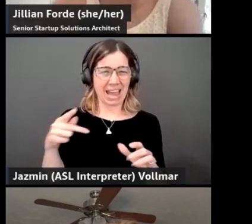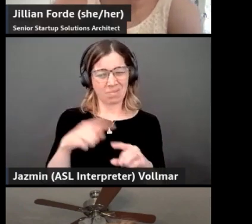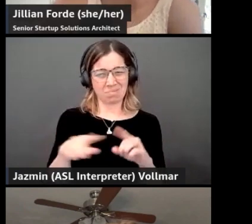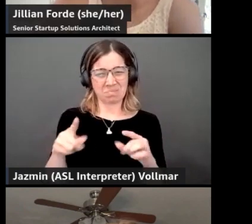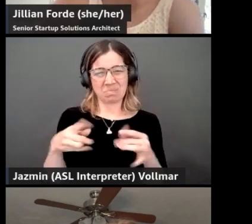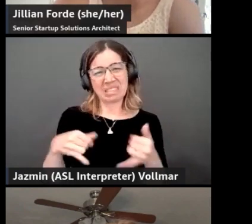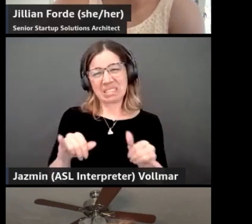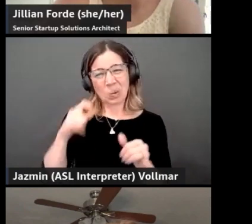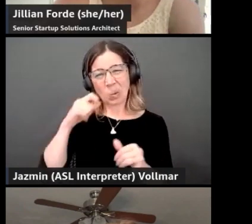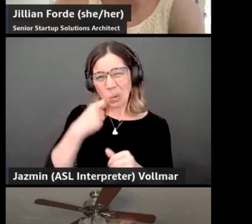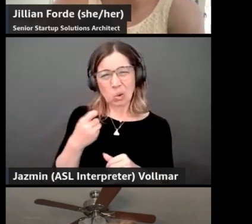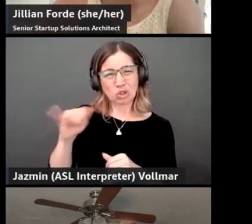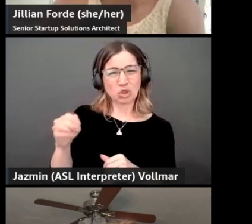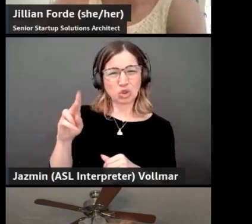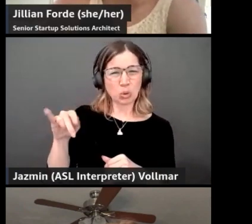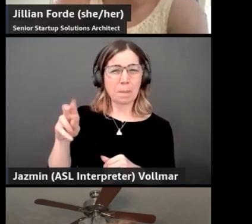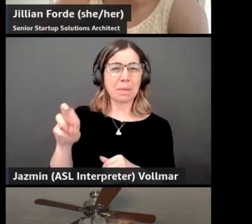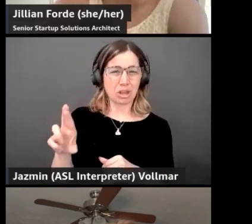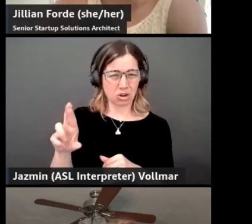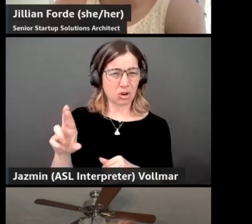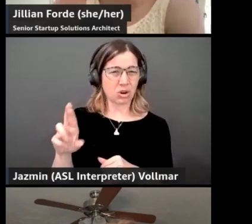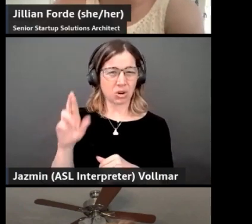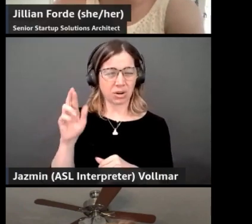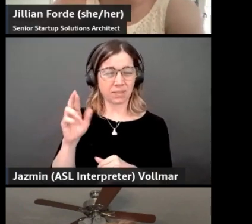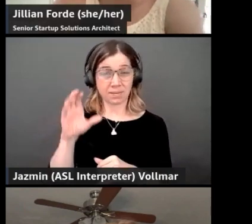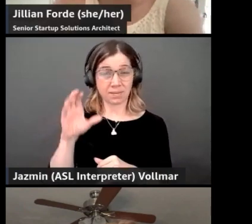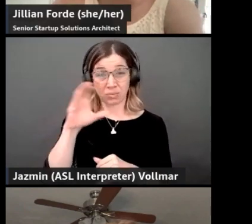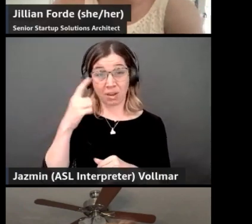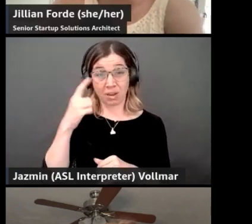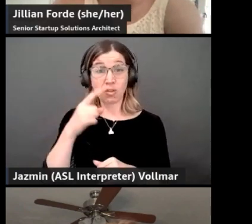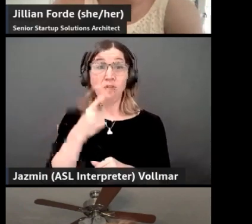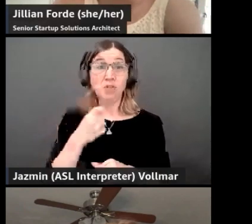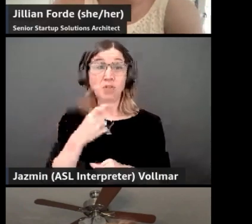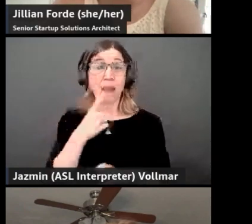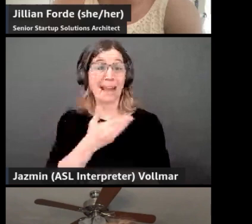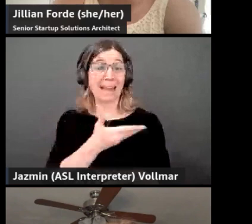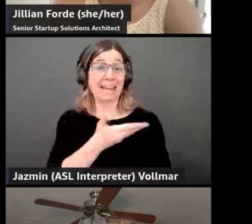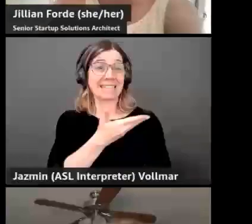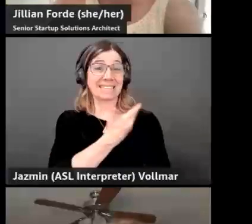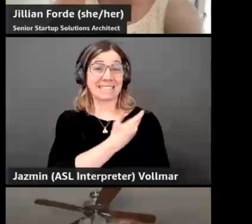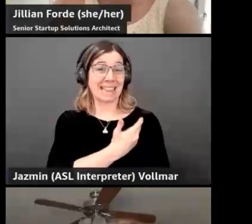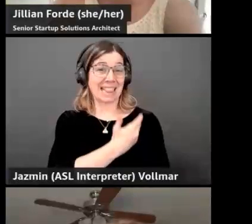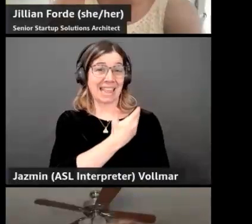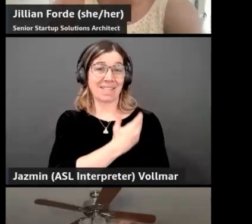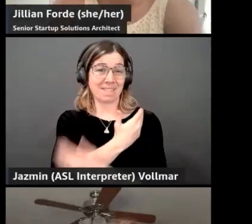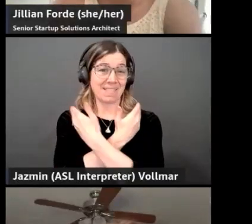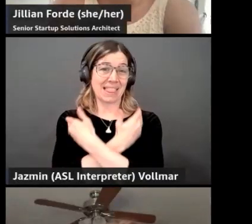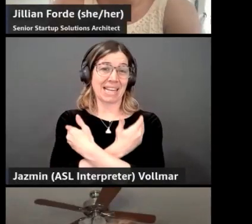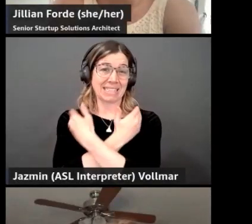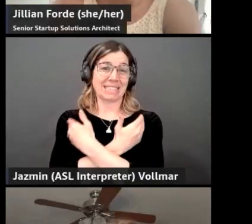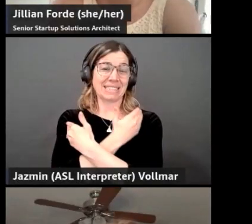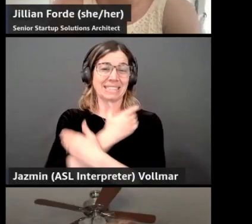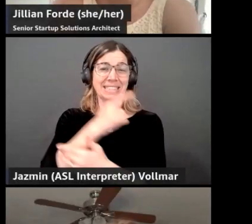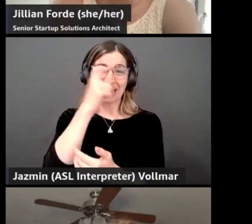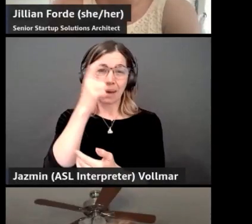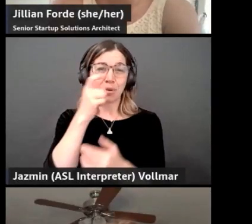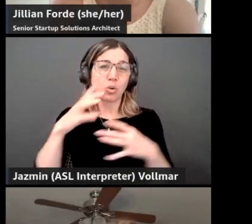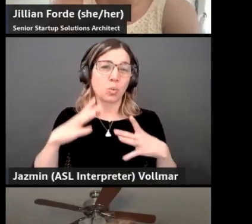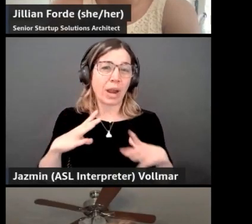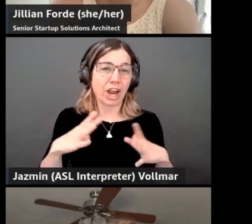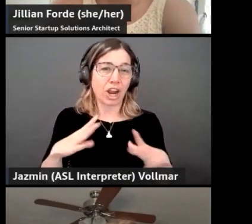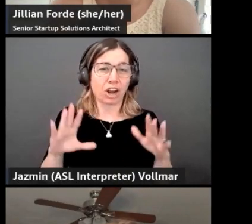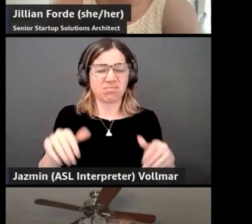Jupyter notebook. So we're going to look for a red sleeveless summer wear, which is something that you type into a search engine. So let's click